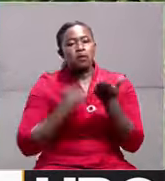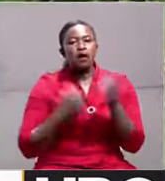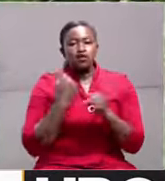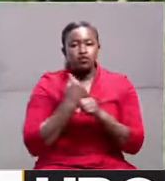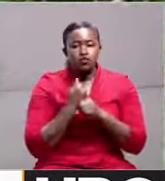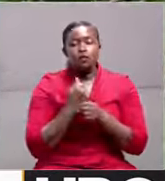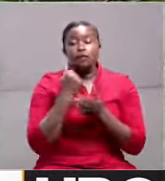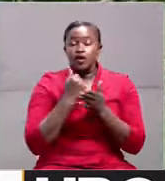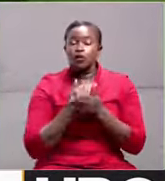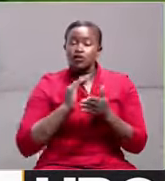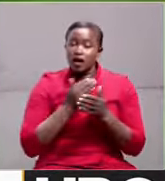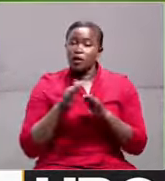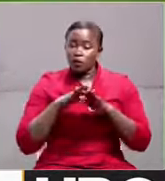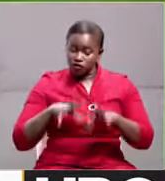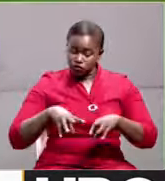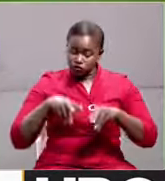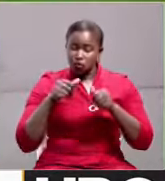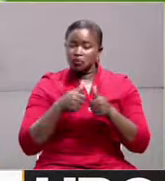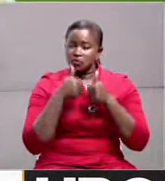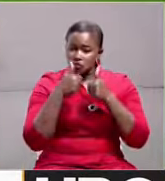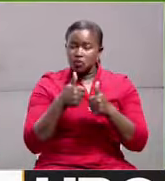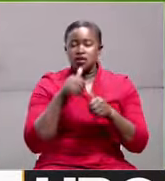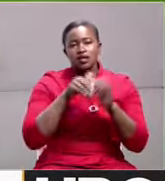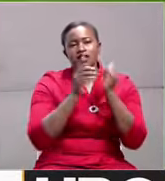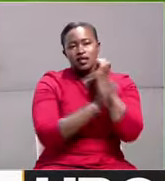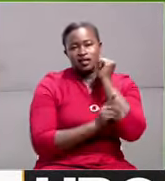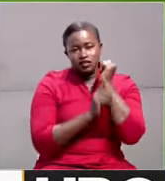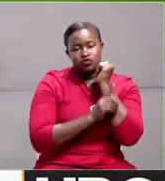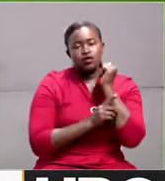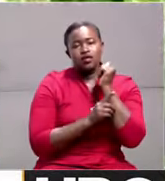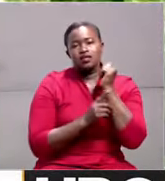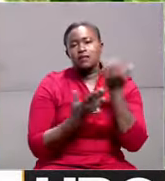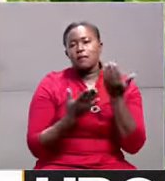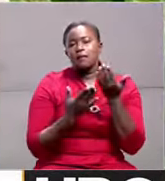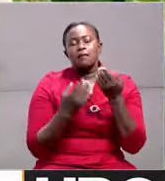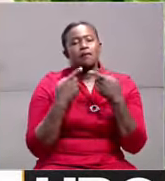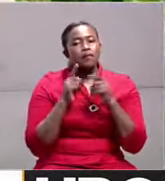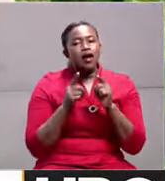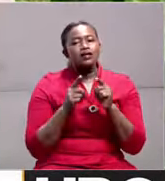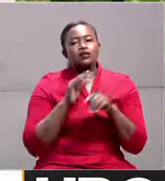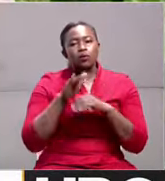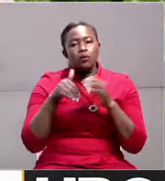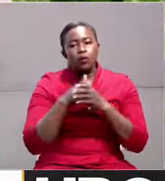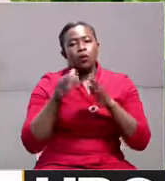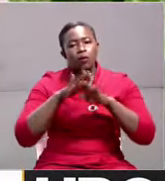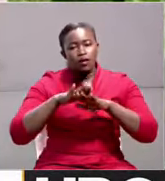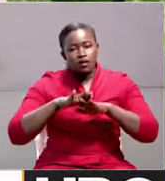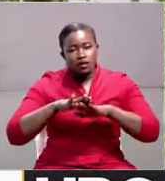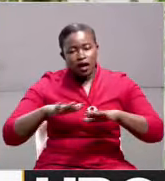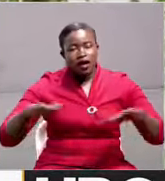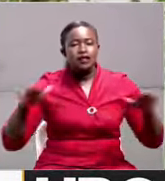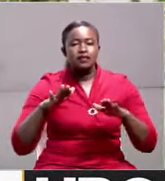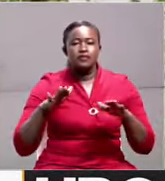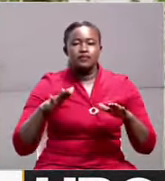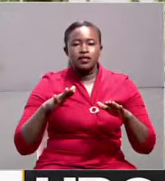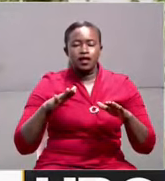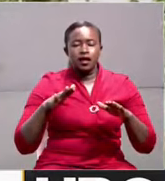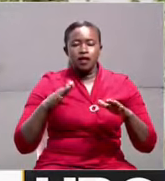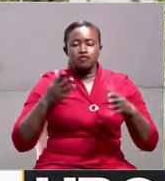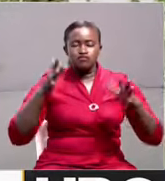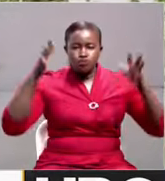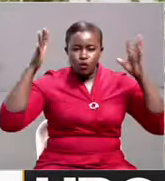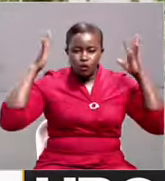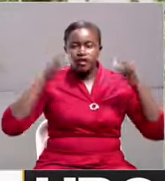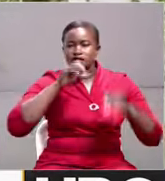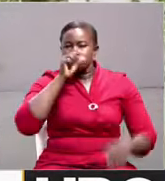lyerisinga obulungi wano mu disitulikiti y'e Ggombo. Naye ettaka lyonaonaona nga mbizi za musiko mwe zisula. Pulezidenti bwe yatuweereza